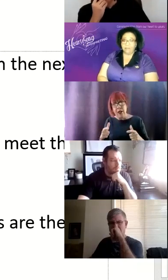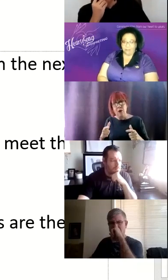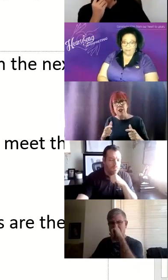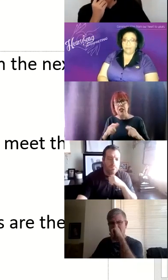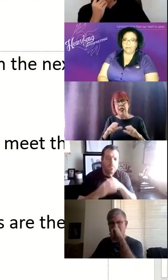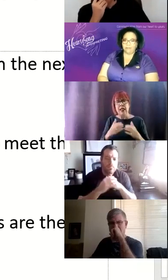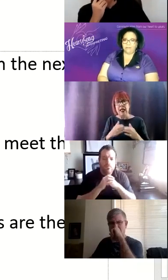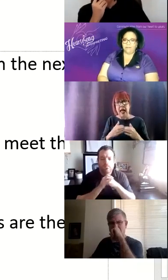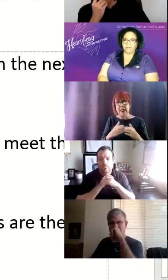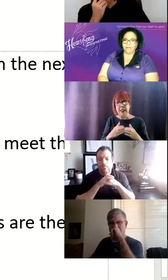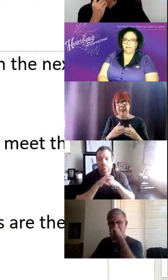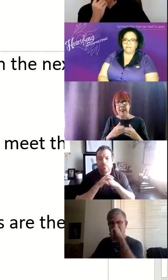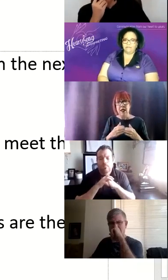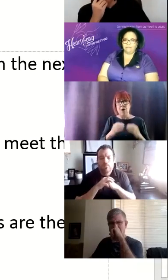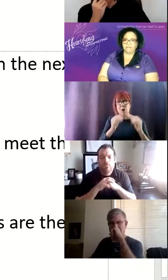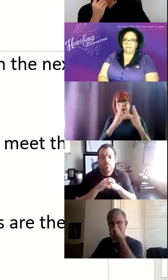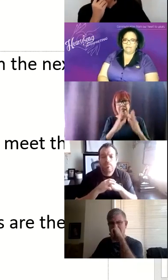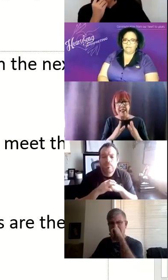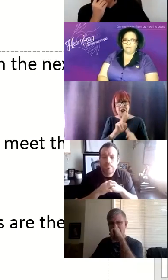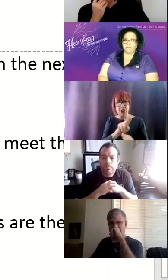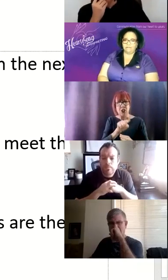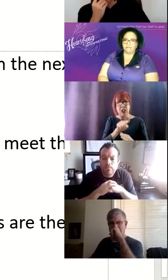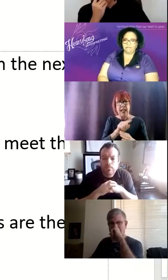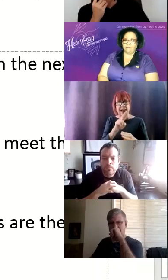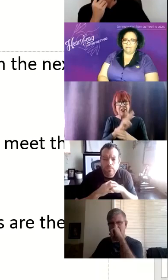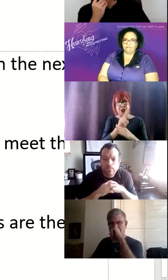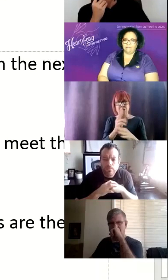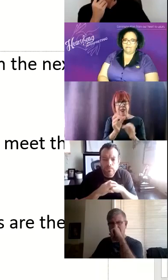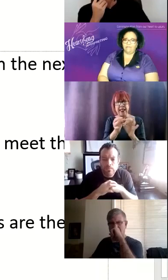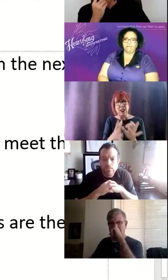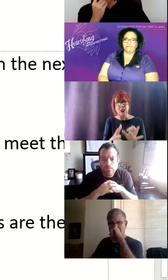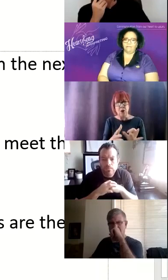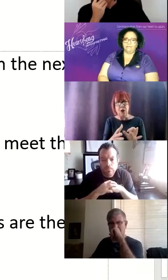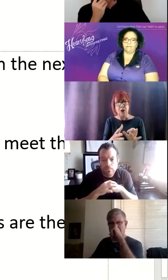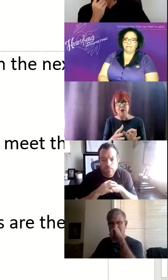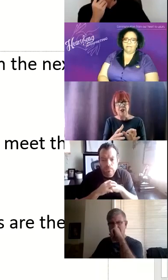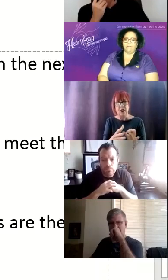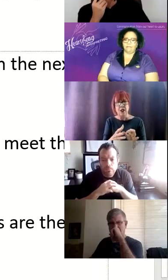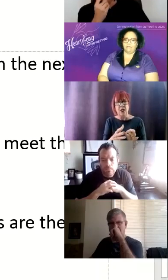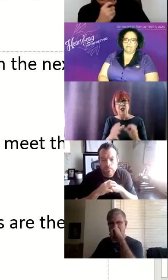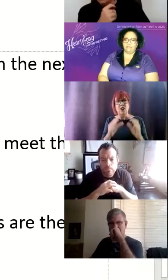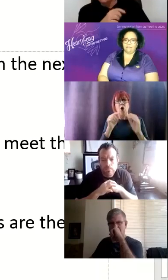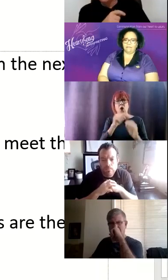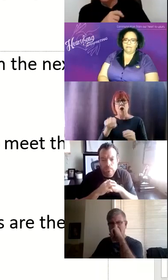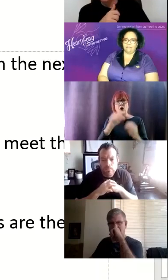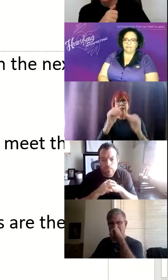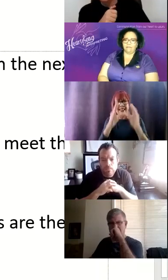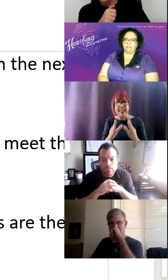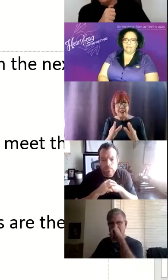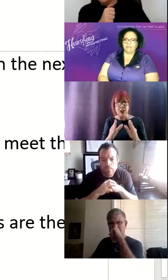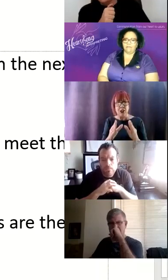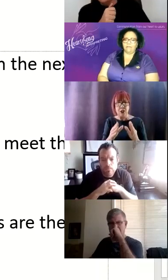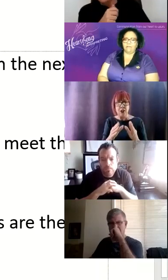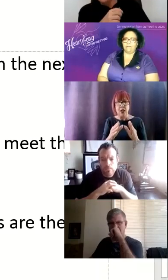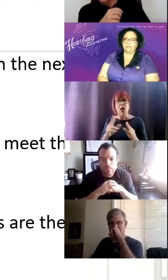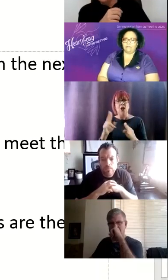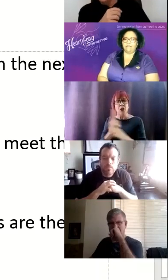think that would be helpful for faculty to be aware of best practices when using online interpreters as